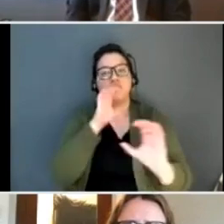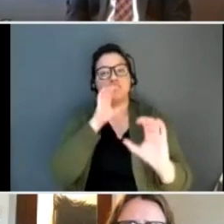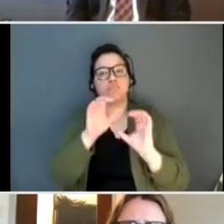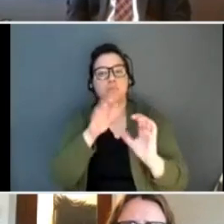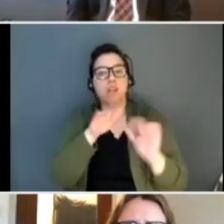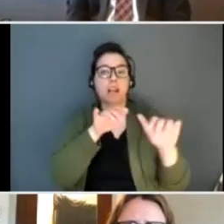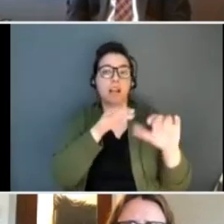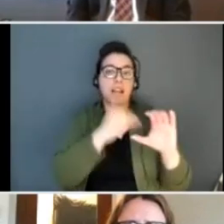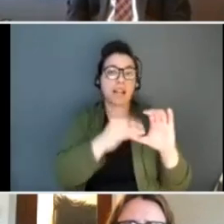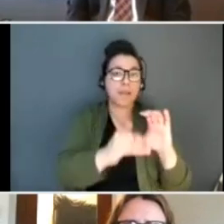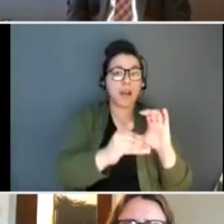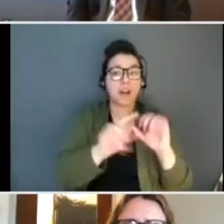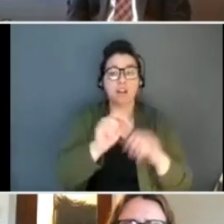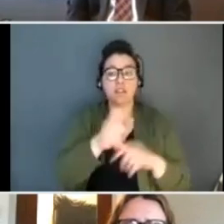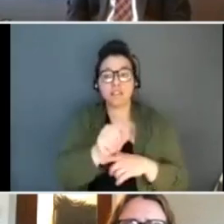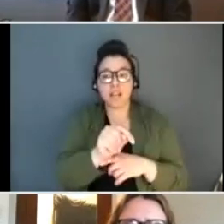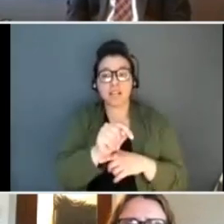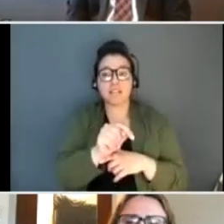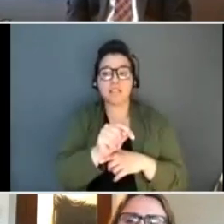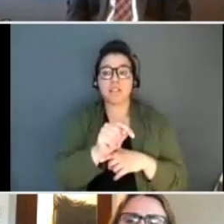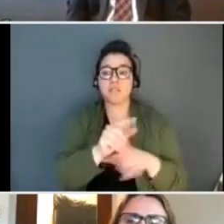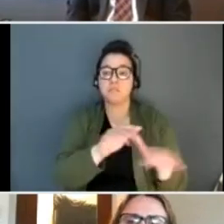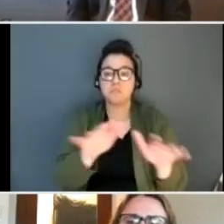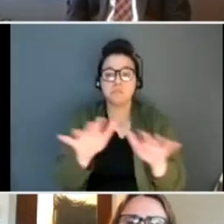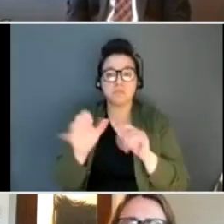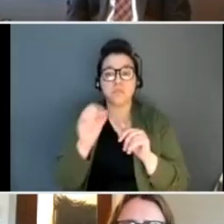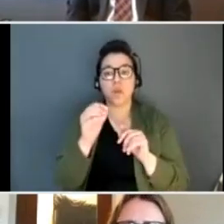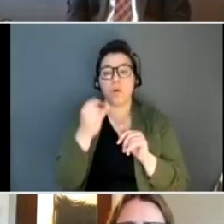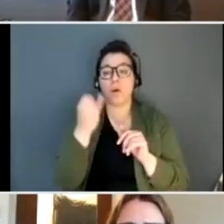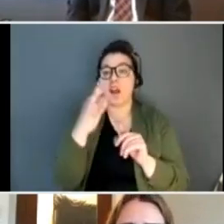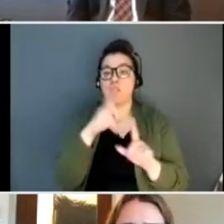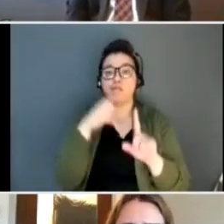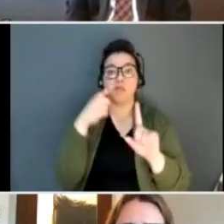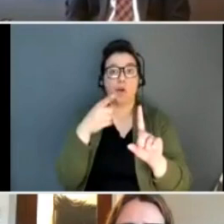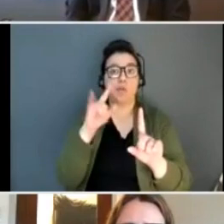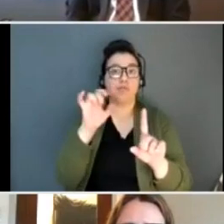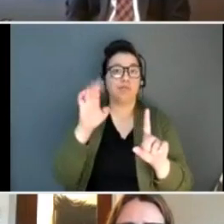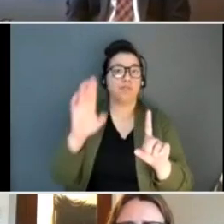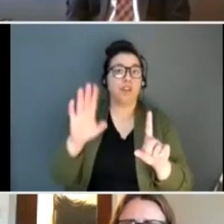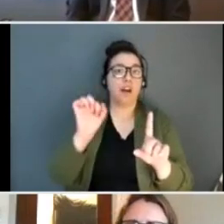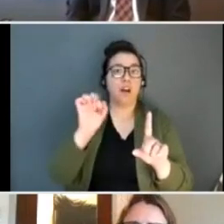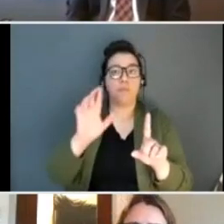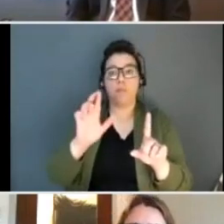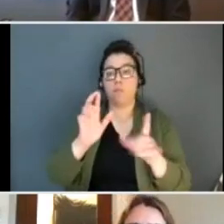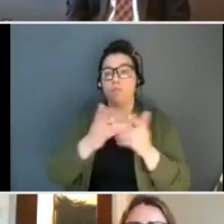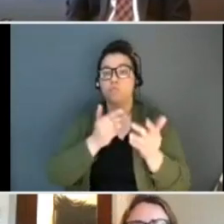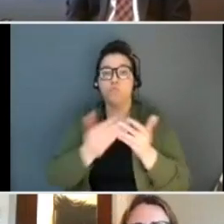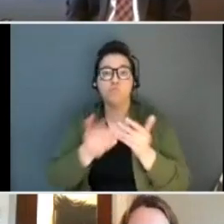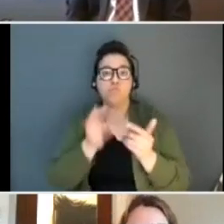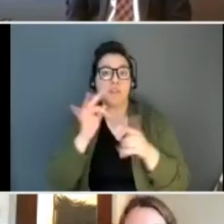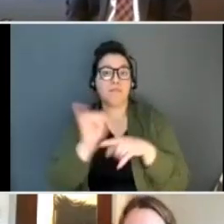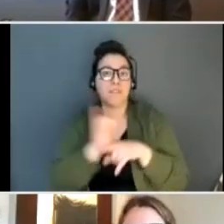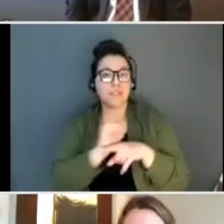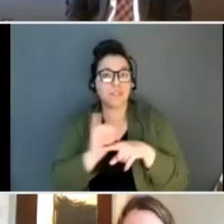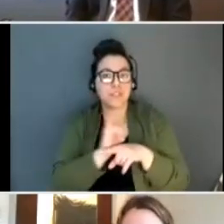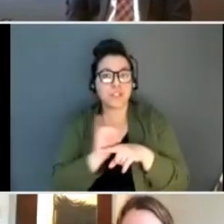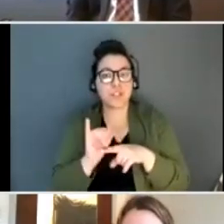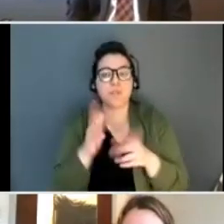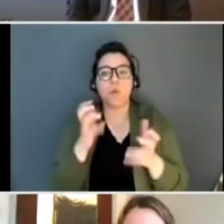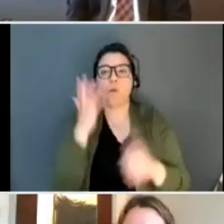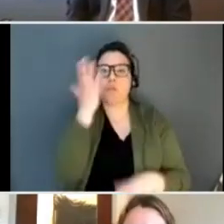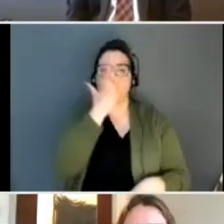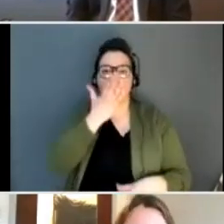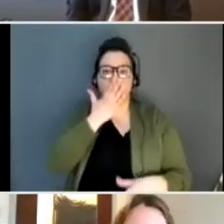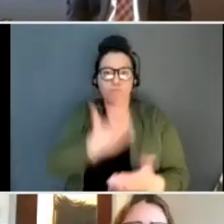email, texting, especially if you're going after a job or an internship. You always want to be looking your best, regardless of how the person